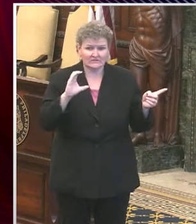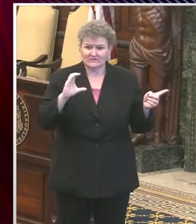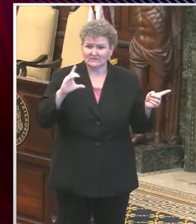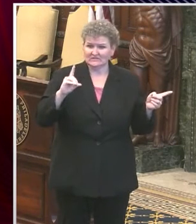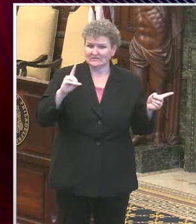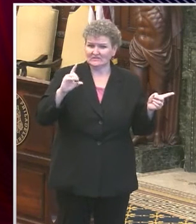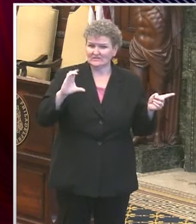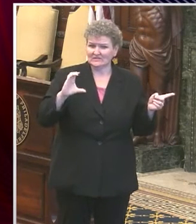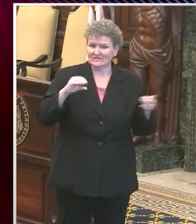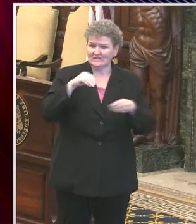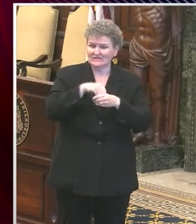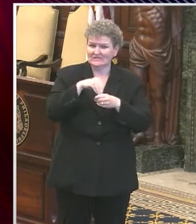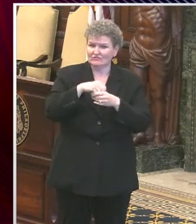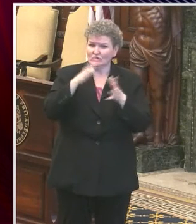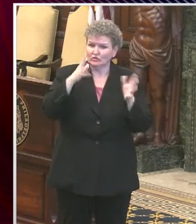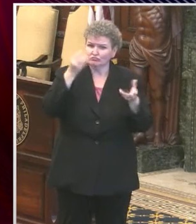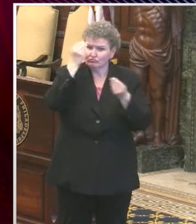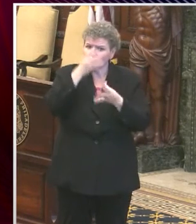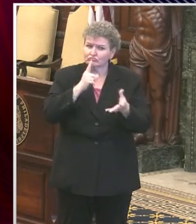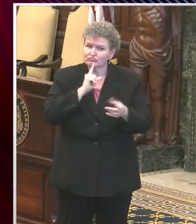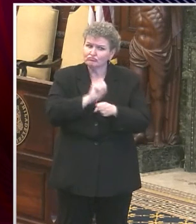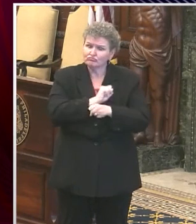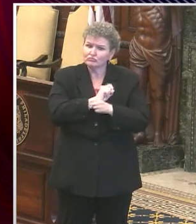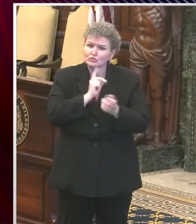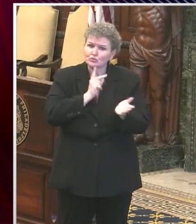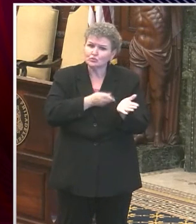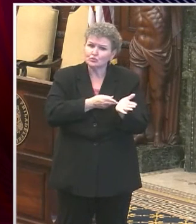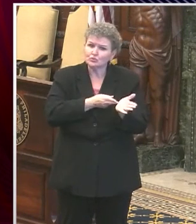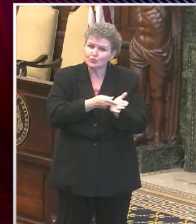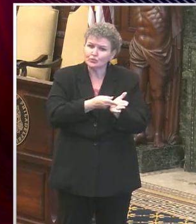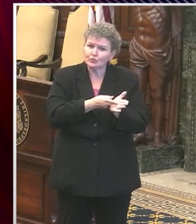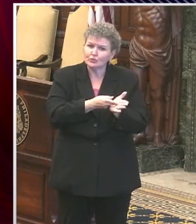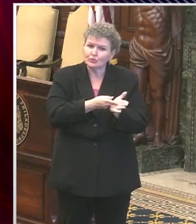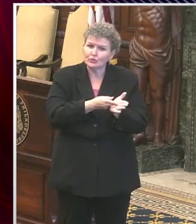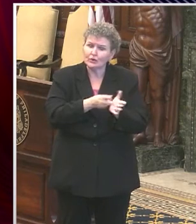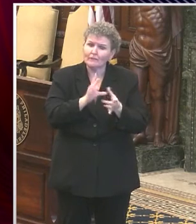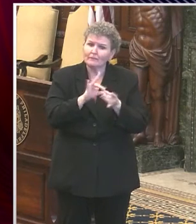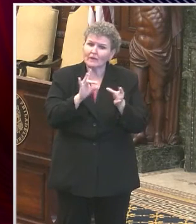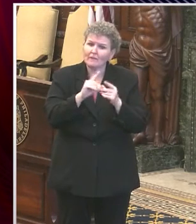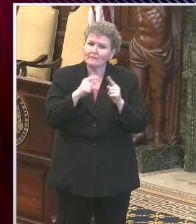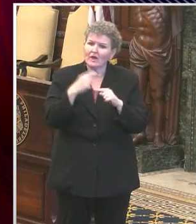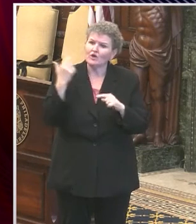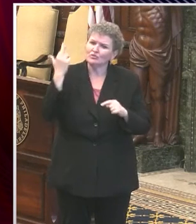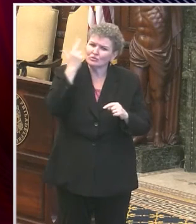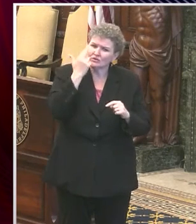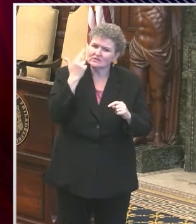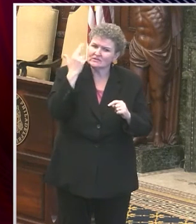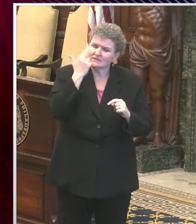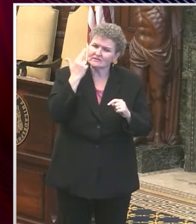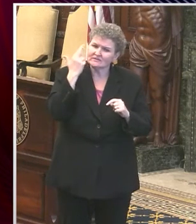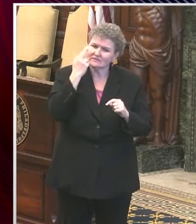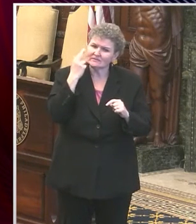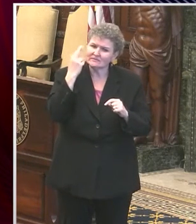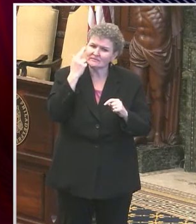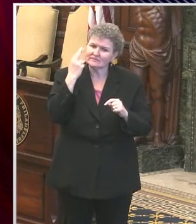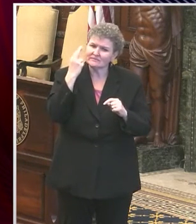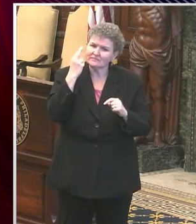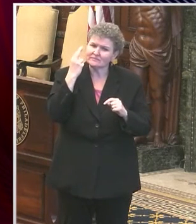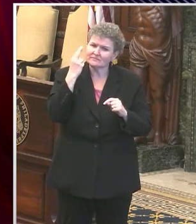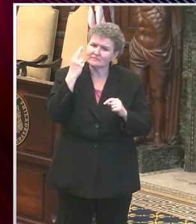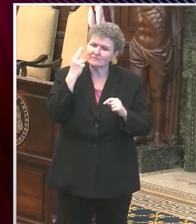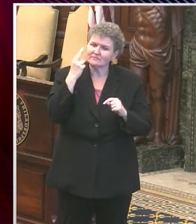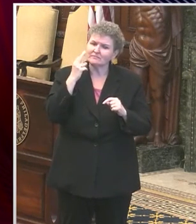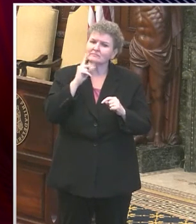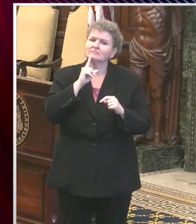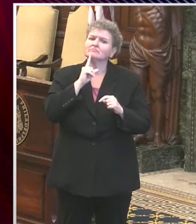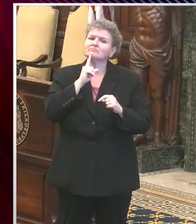to tell us the truth. Any comment on the recent taking down of the actual facts